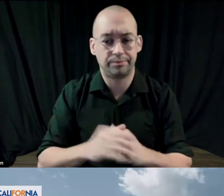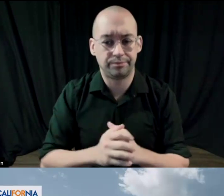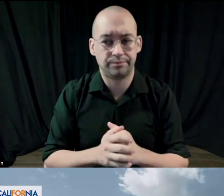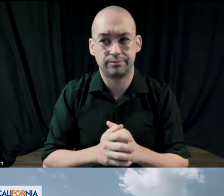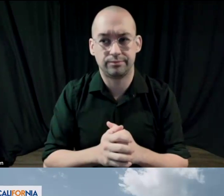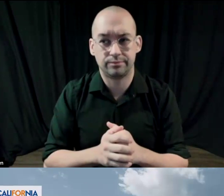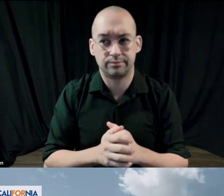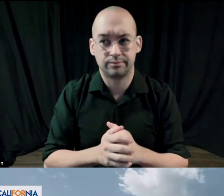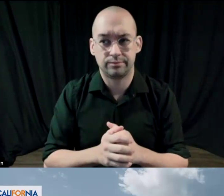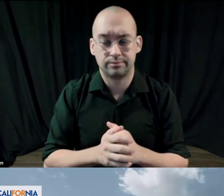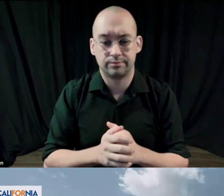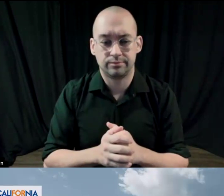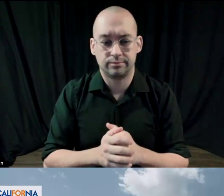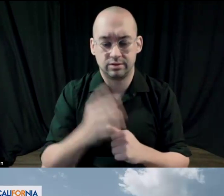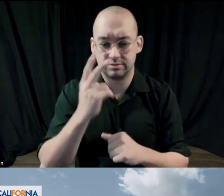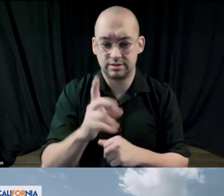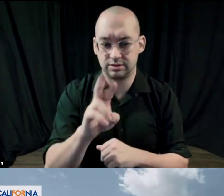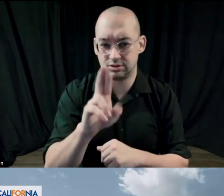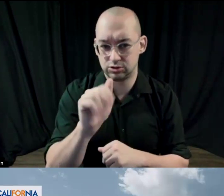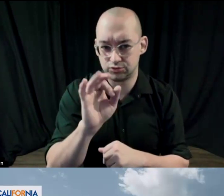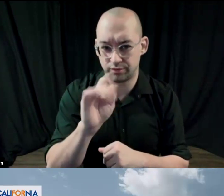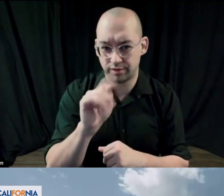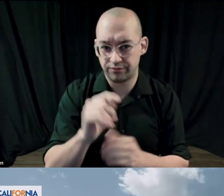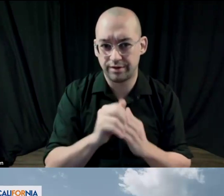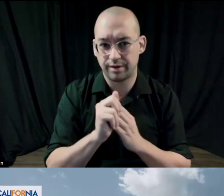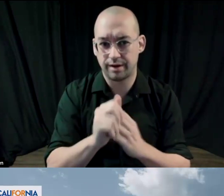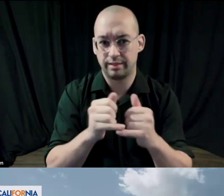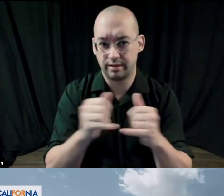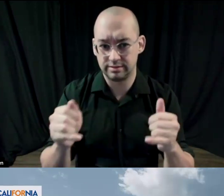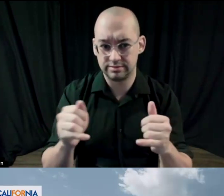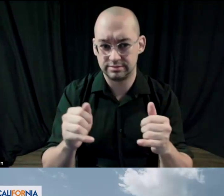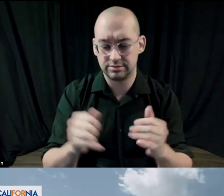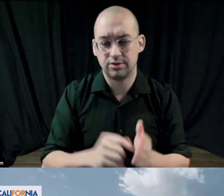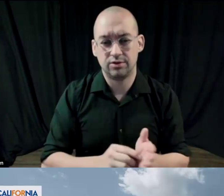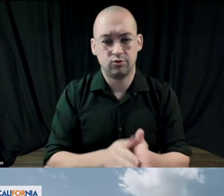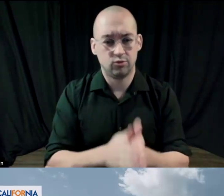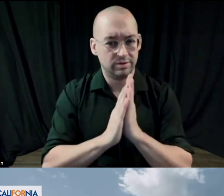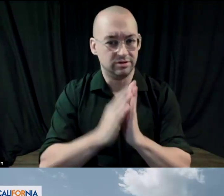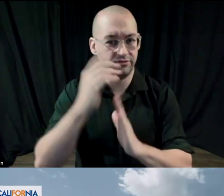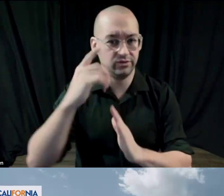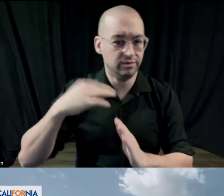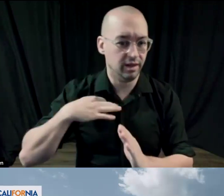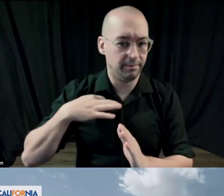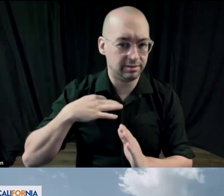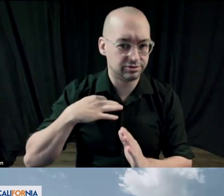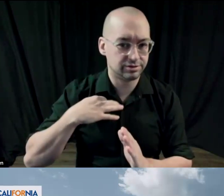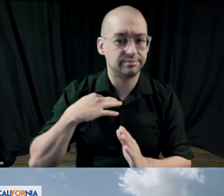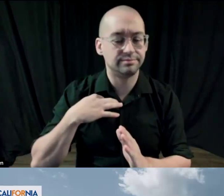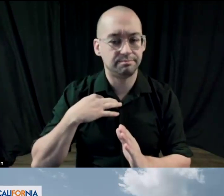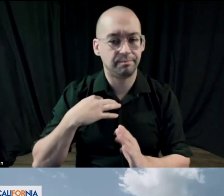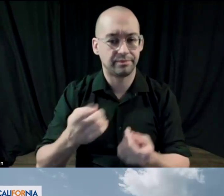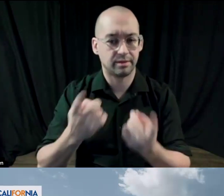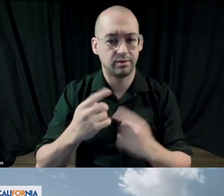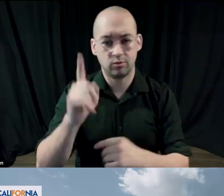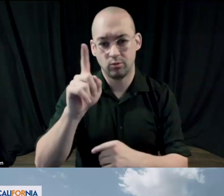guidelines when we launch the request for application period sometime in the third or in the first quarter of